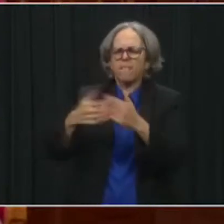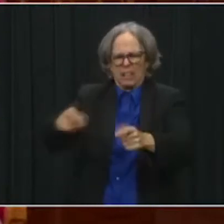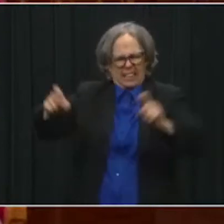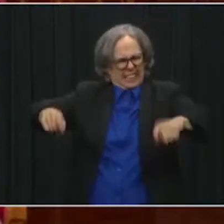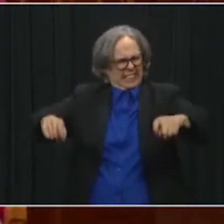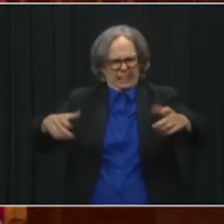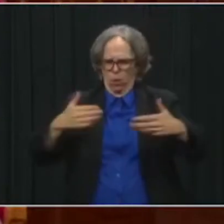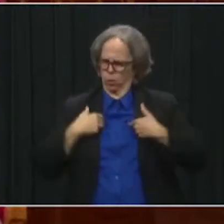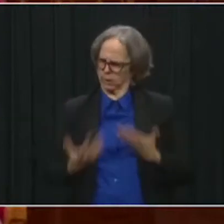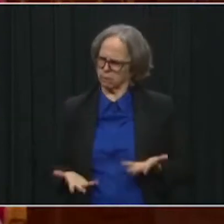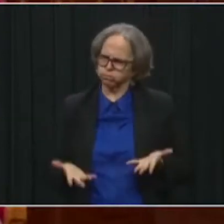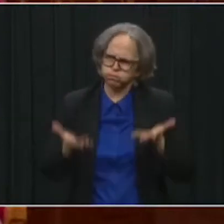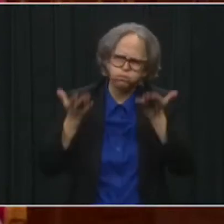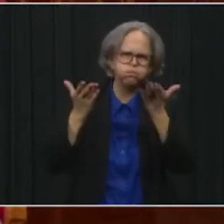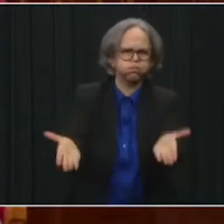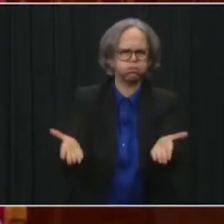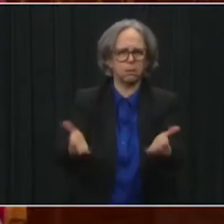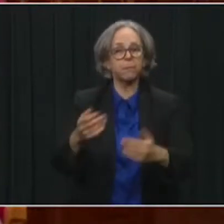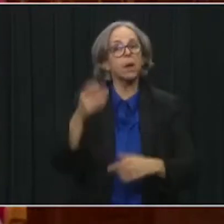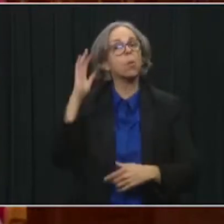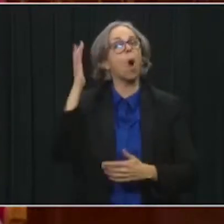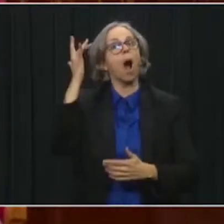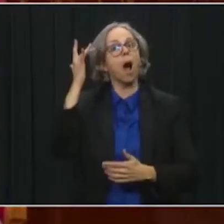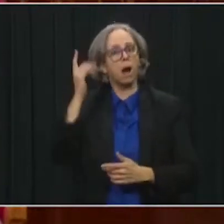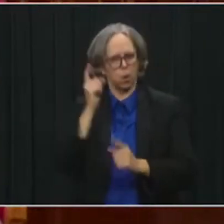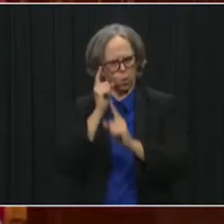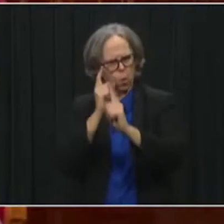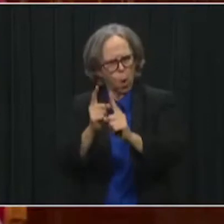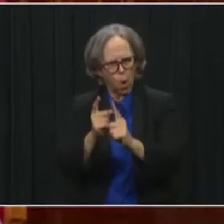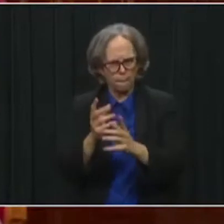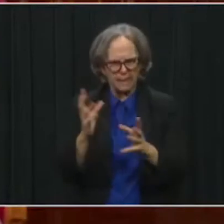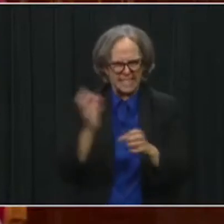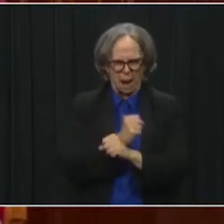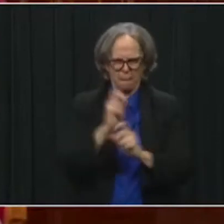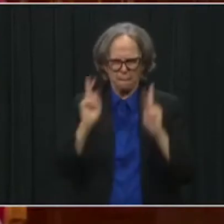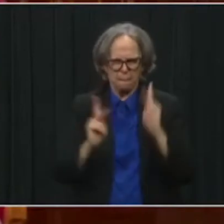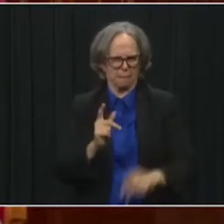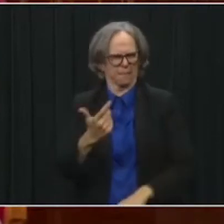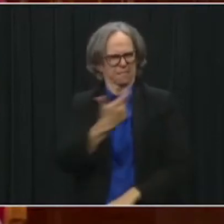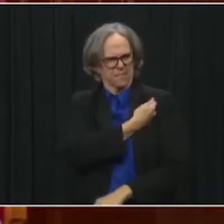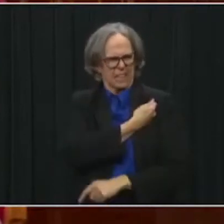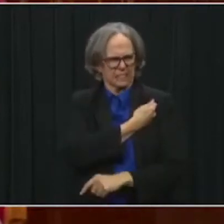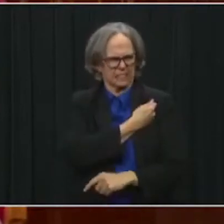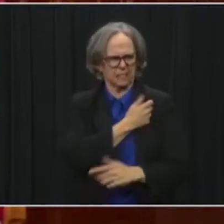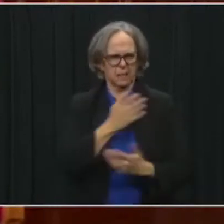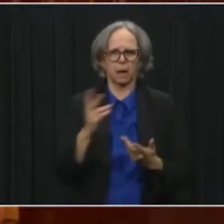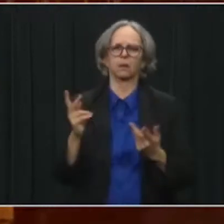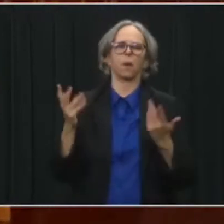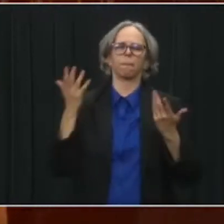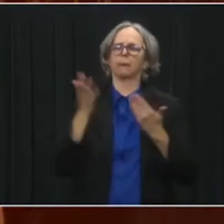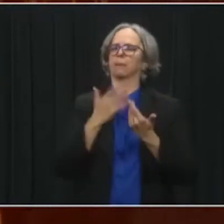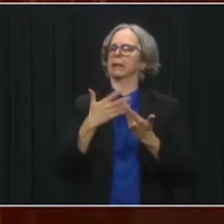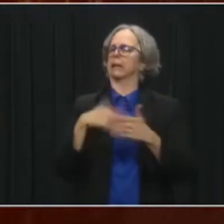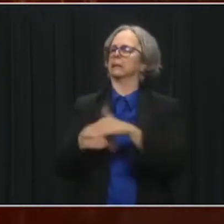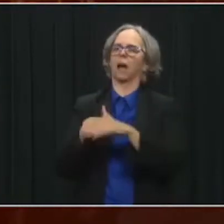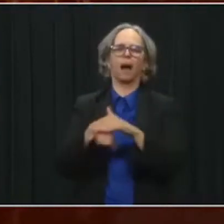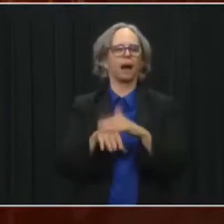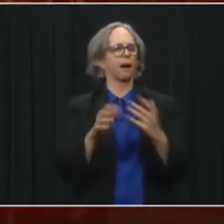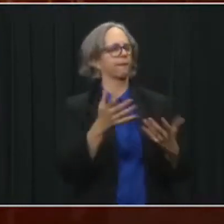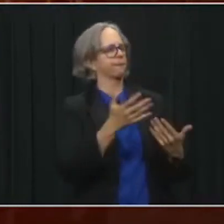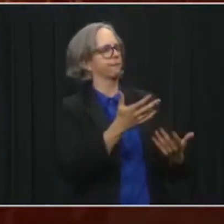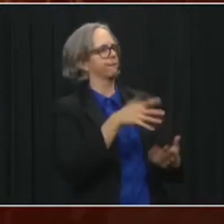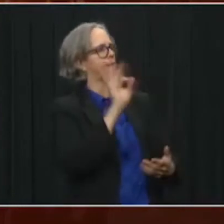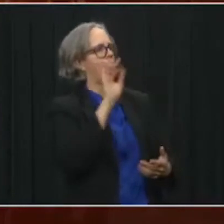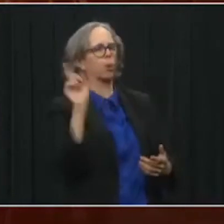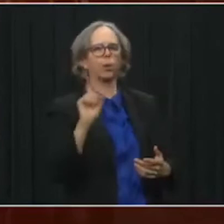to make it as easy as possible for Ohioans to access the vaccine. We've also talked about what we have done in regard